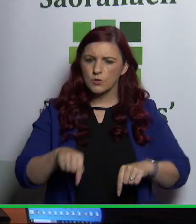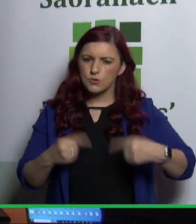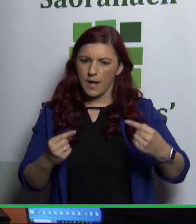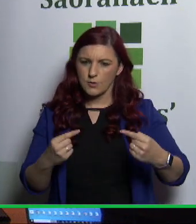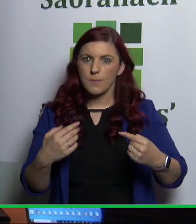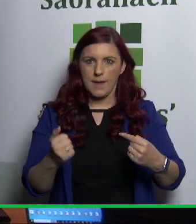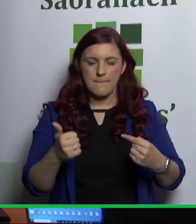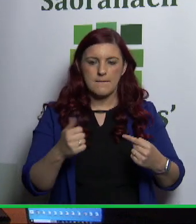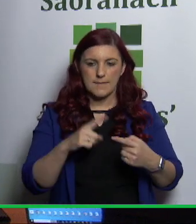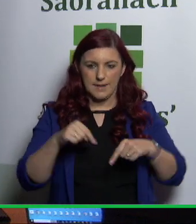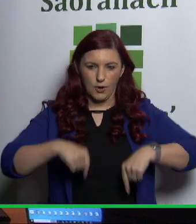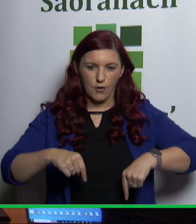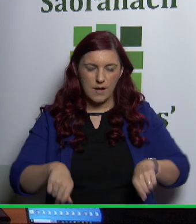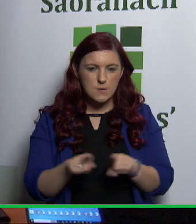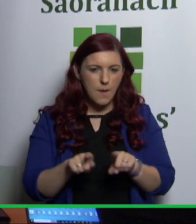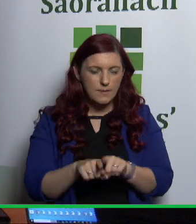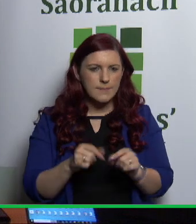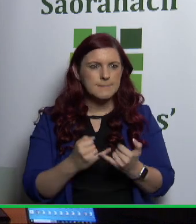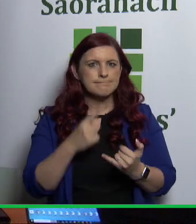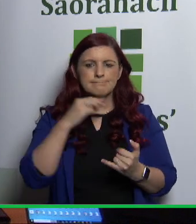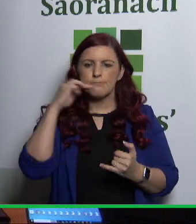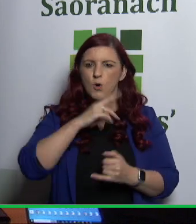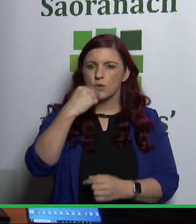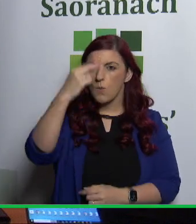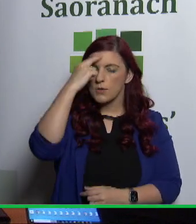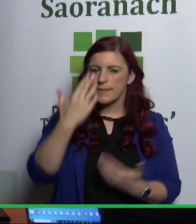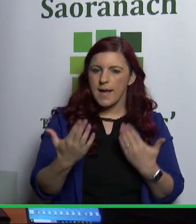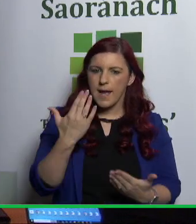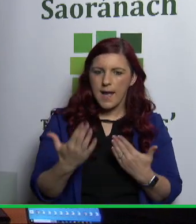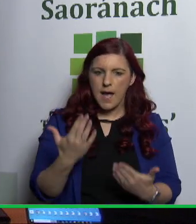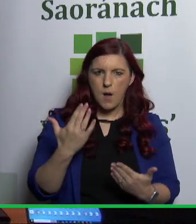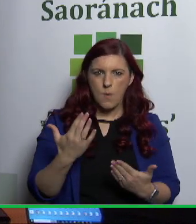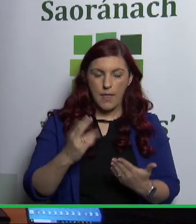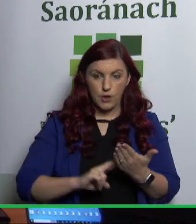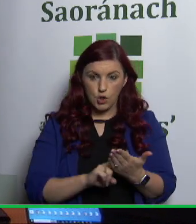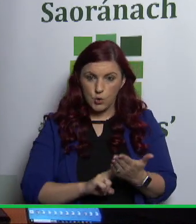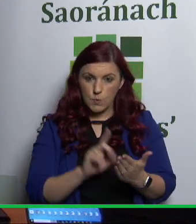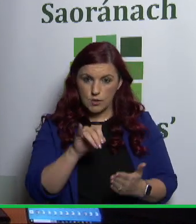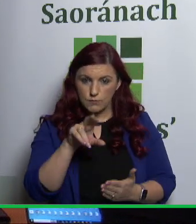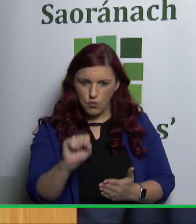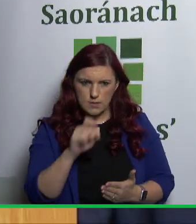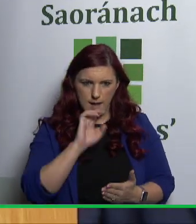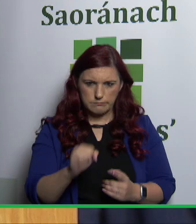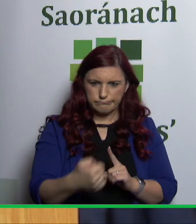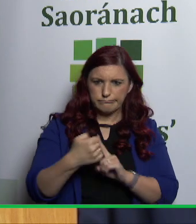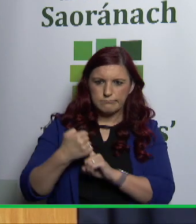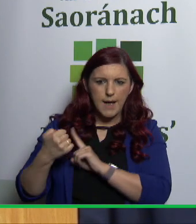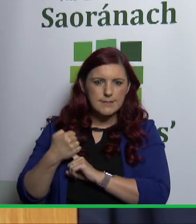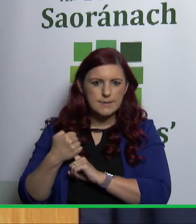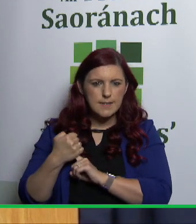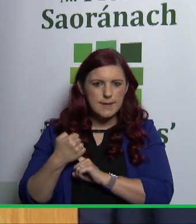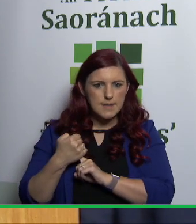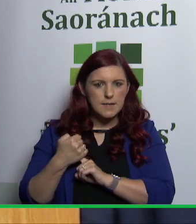our terms of reference is to understand how do we reduce harm caused by illicit drug use.